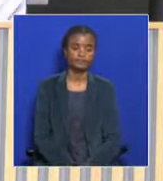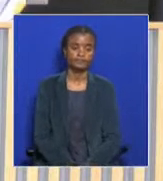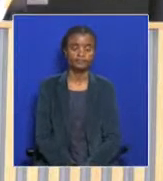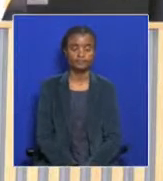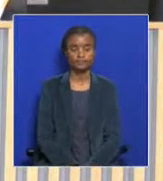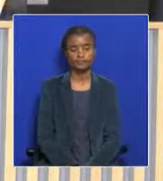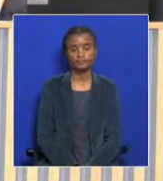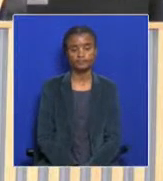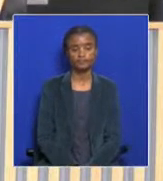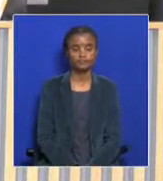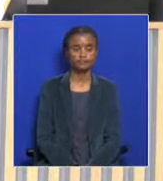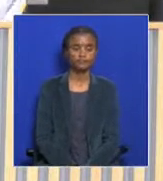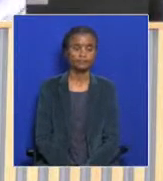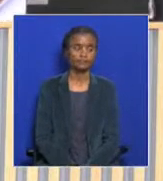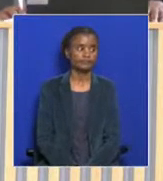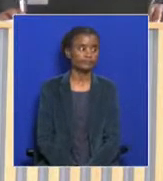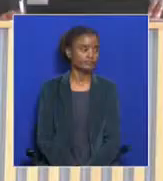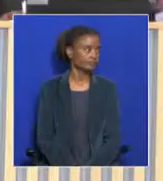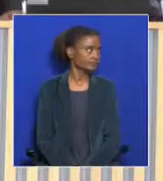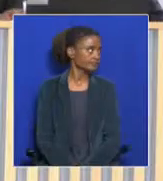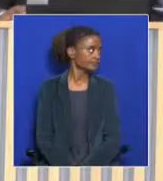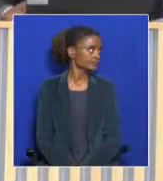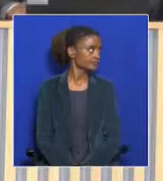Let me work off your...